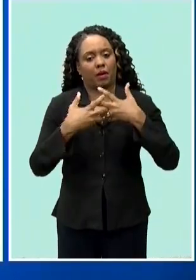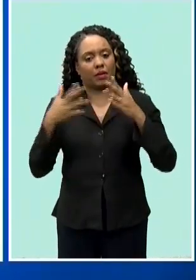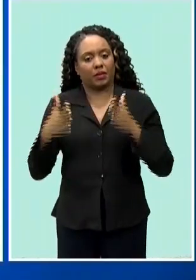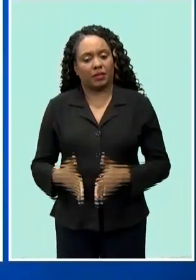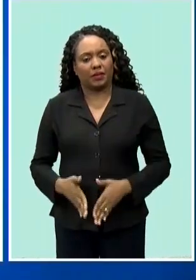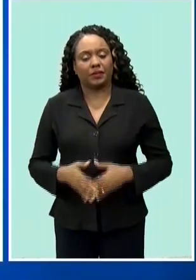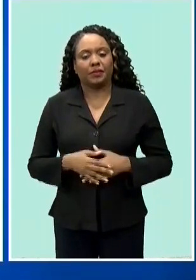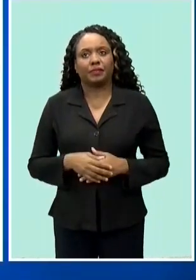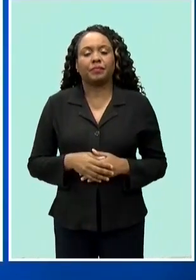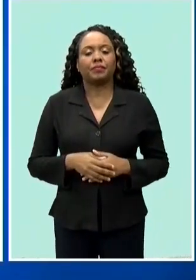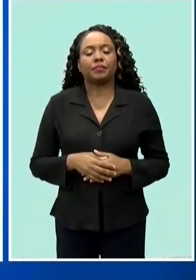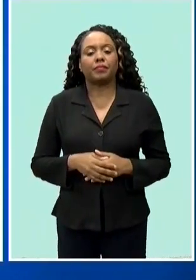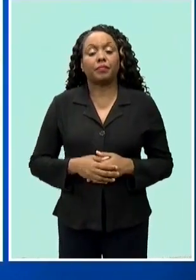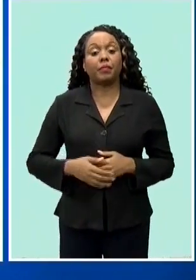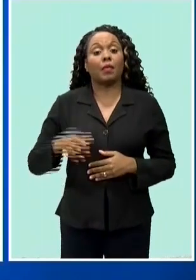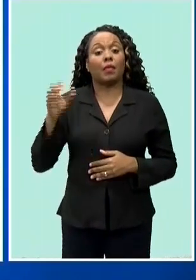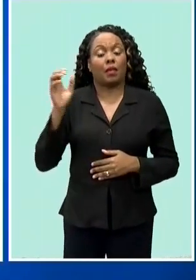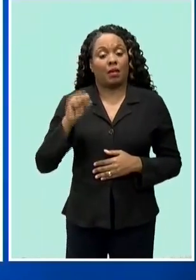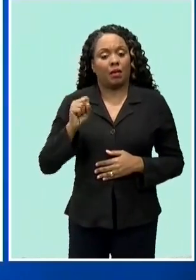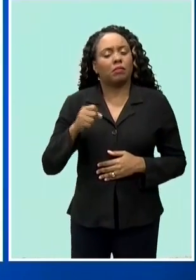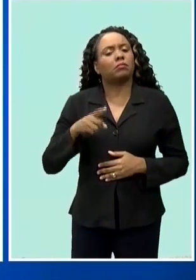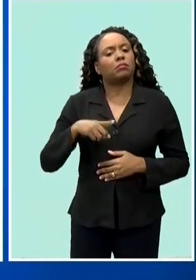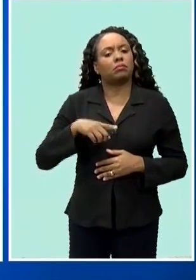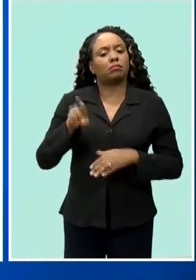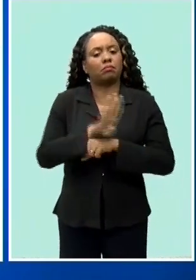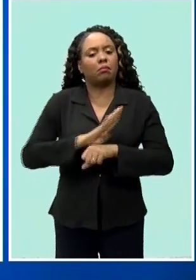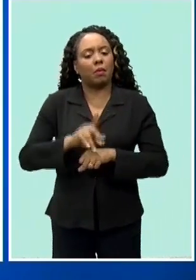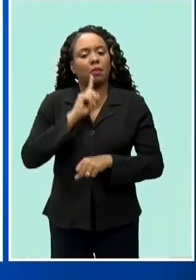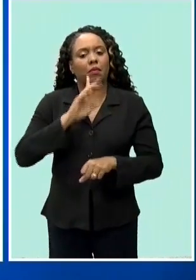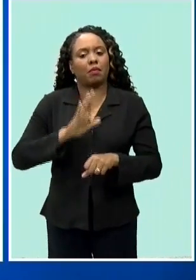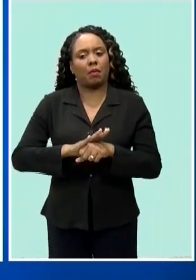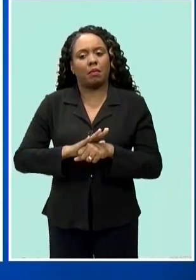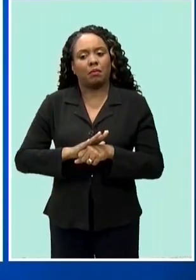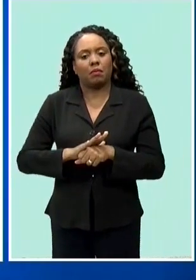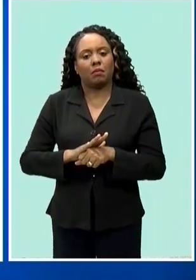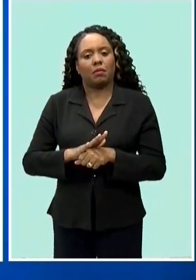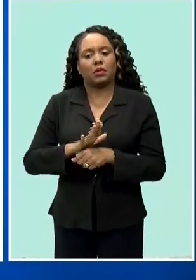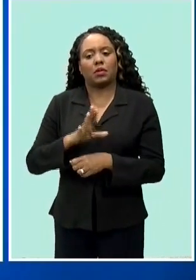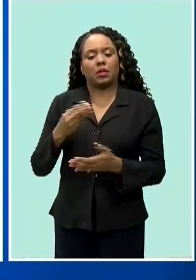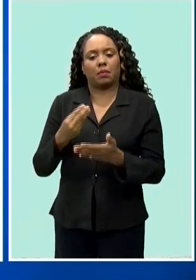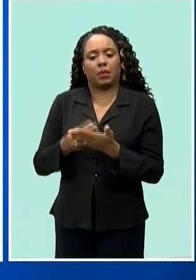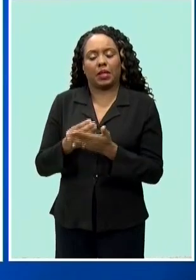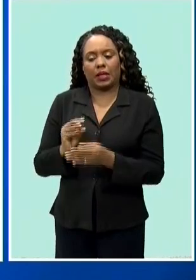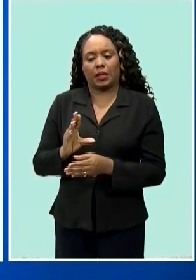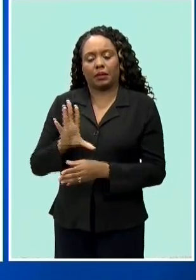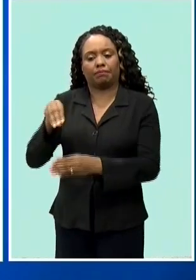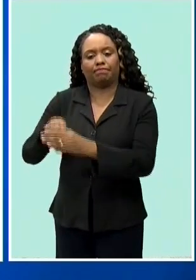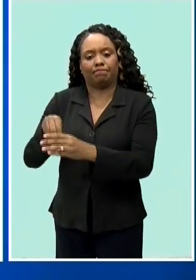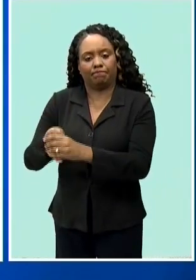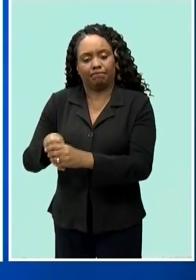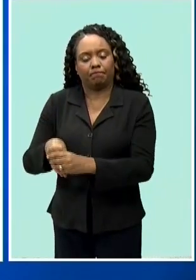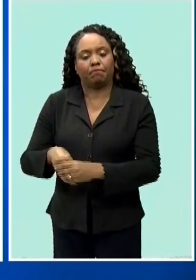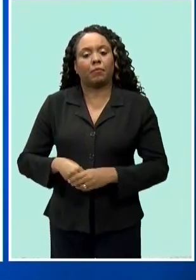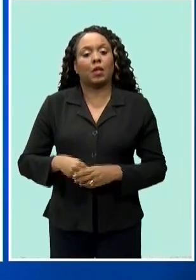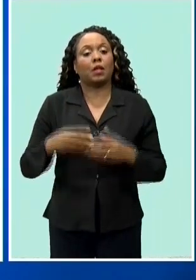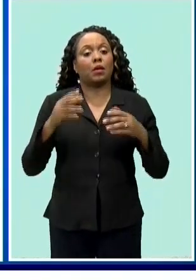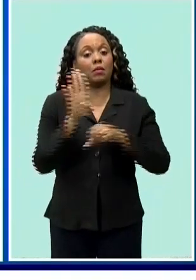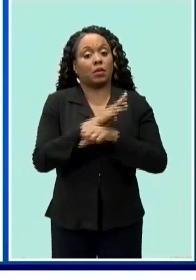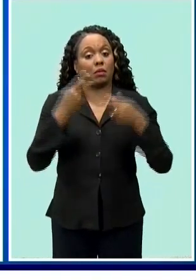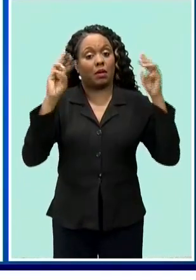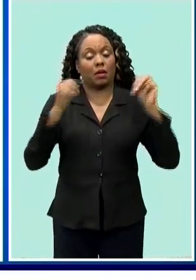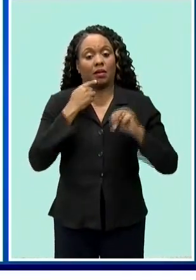Even though Barbados committed to replenish the second cycle of the CARICOM Development Fund, Prime Minister Mia Amor-Mottley says the